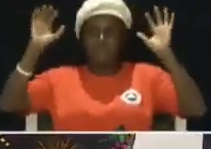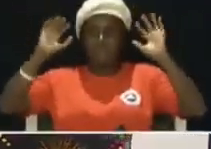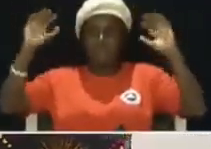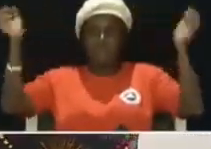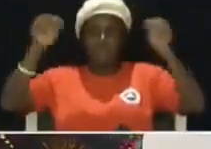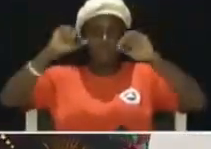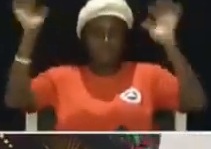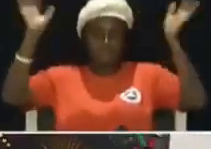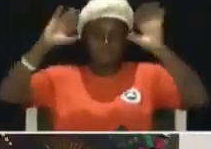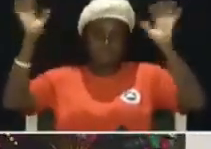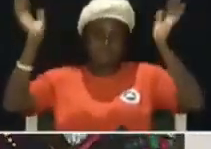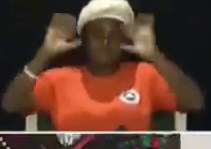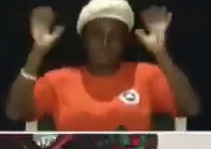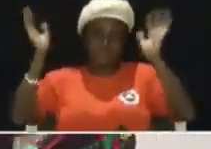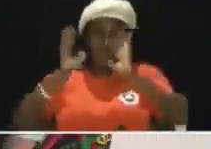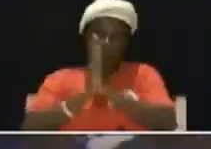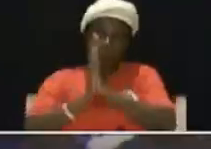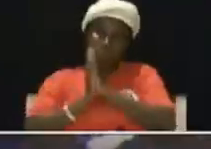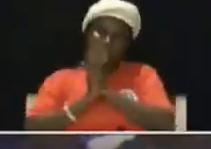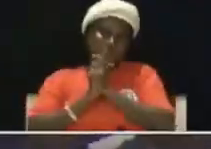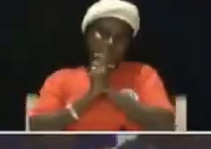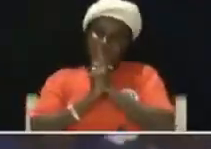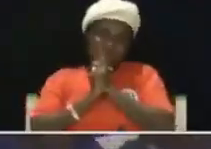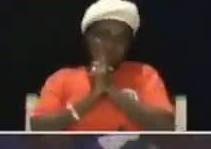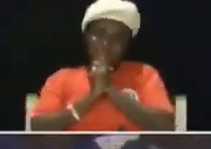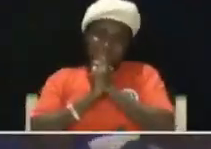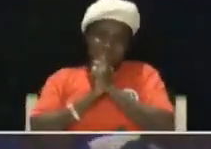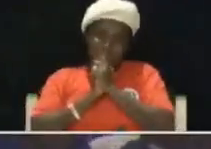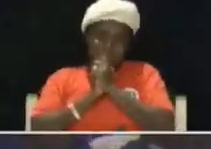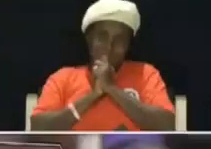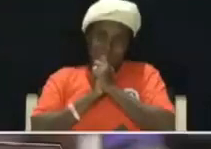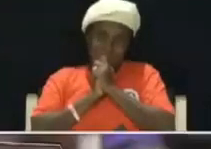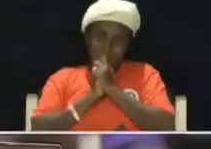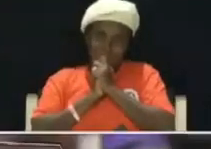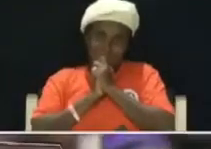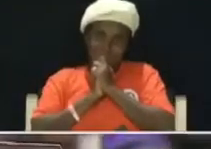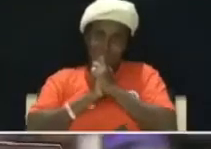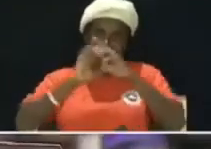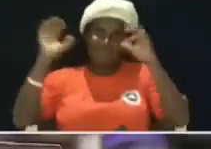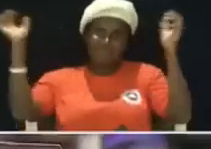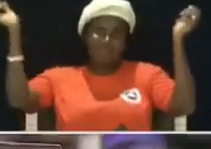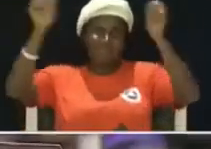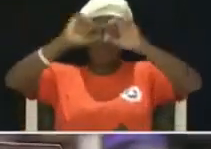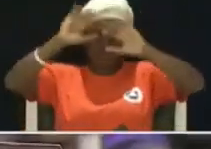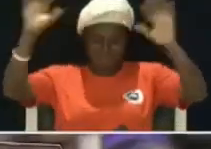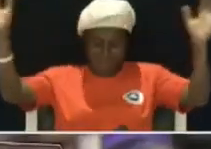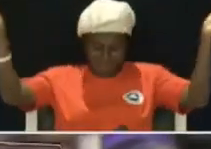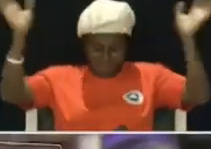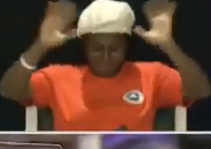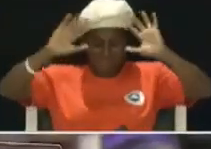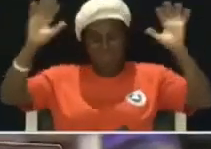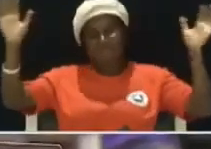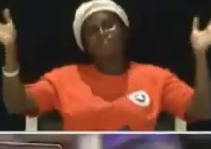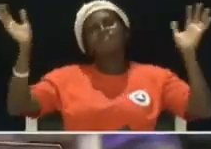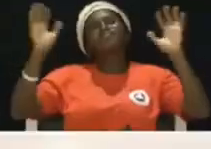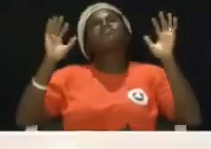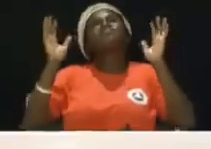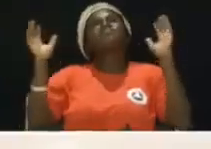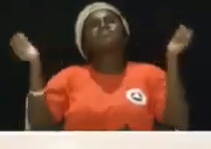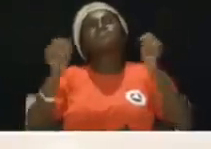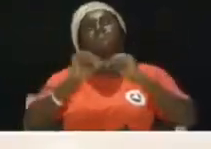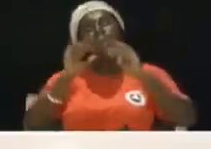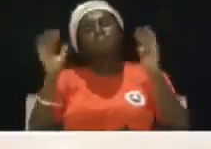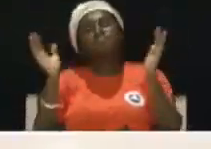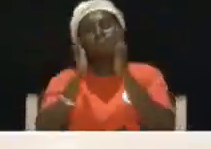the Lord! Worship the one who is able, the one who is able to save. Worship the one,